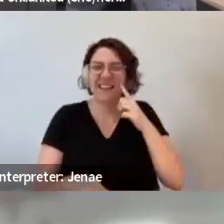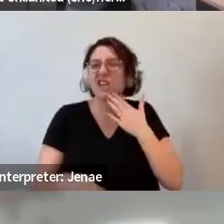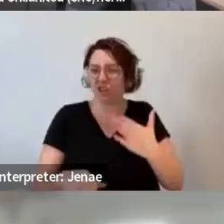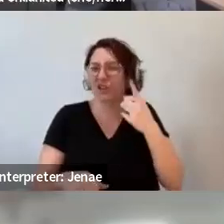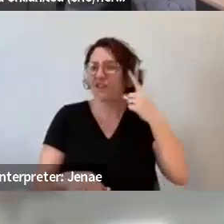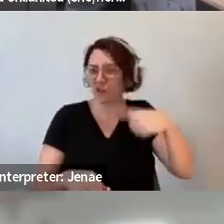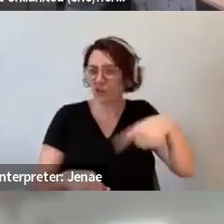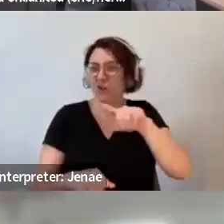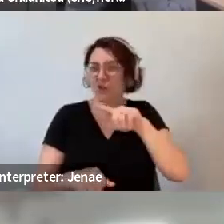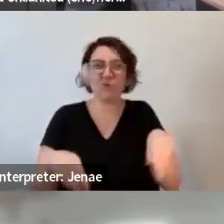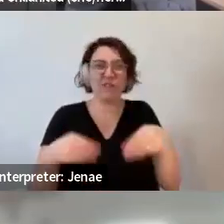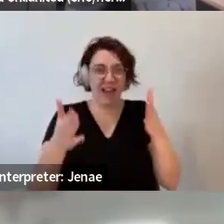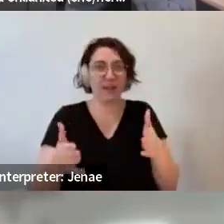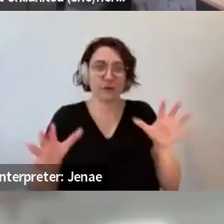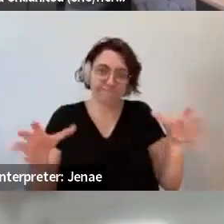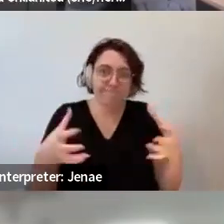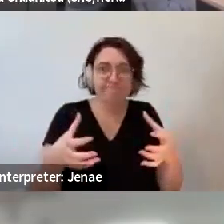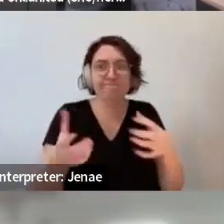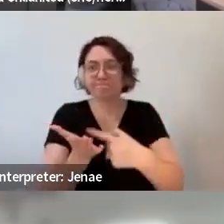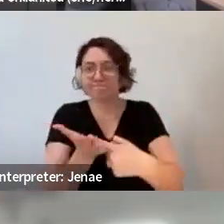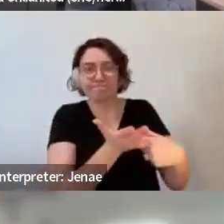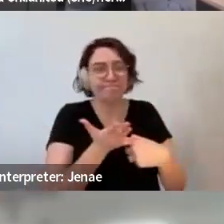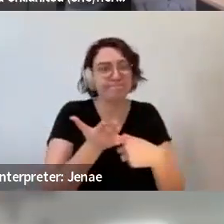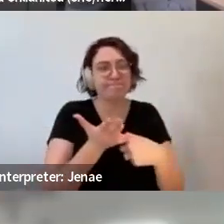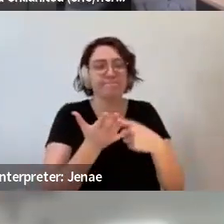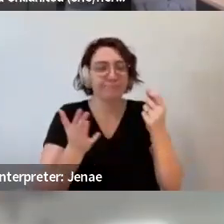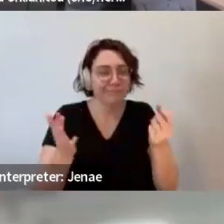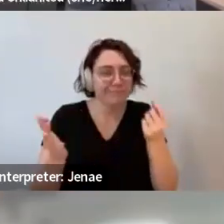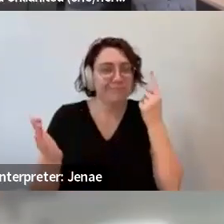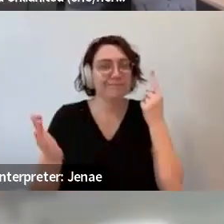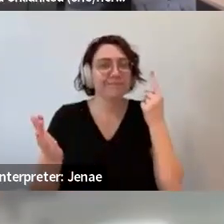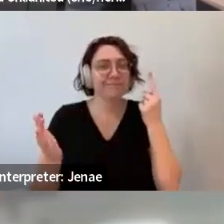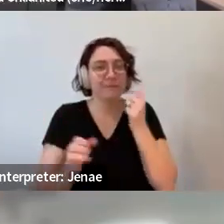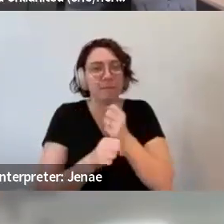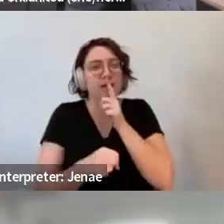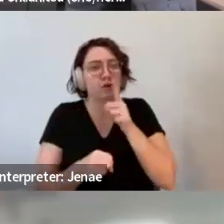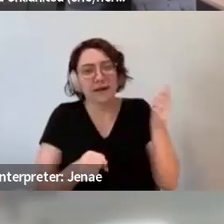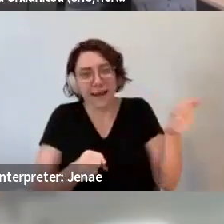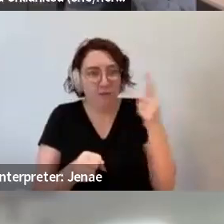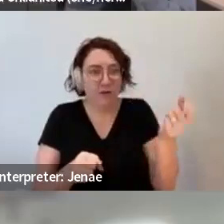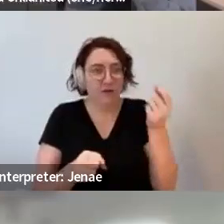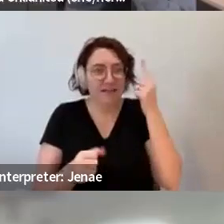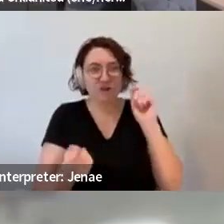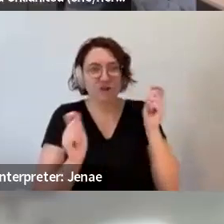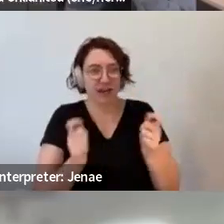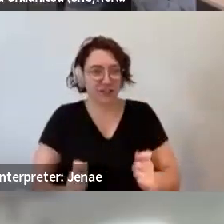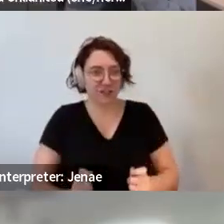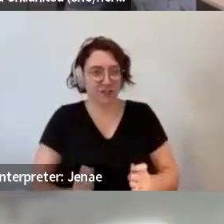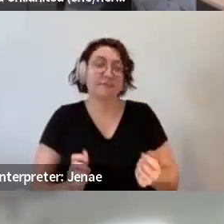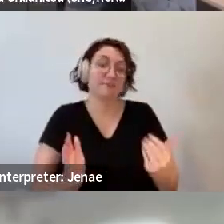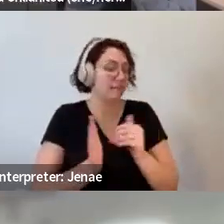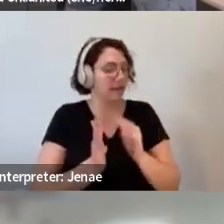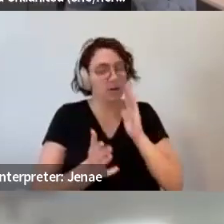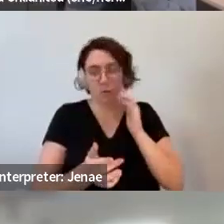providers to get together and have discussions and understand, making sure that everyone understands the changes. And then again, we will support